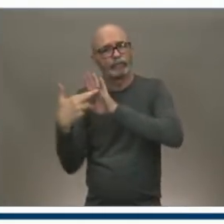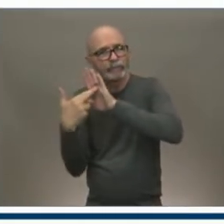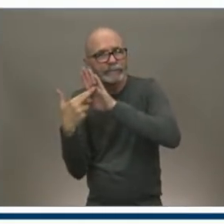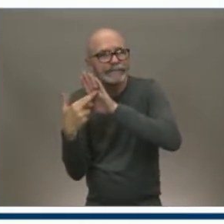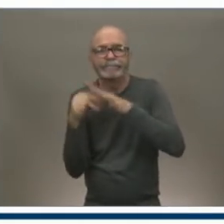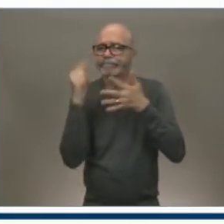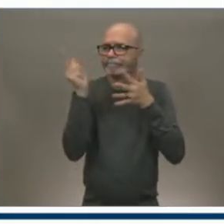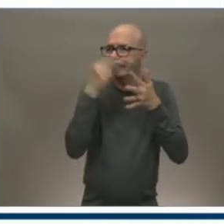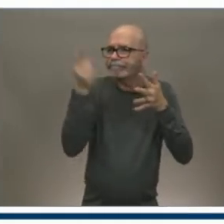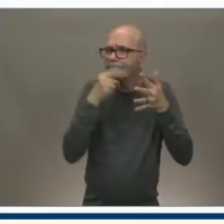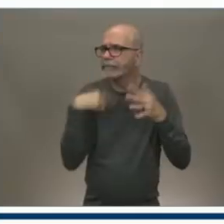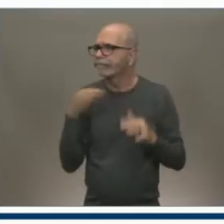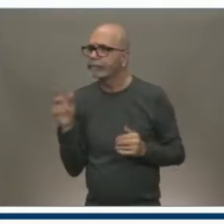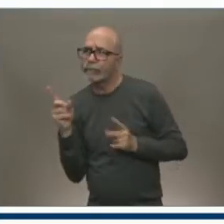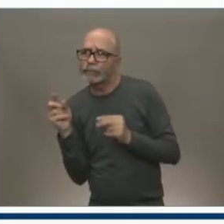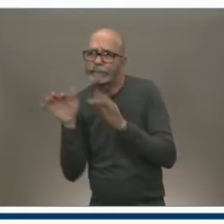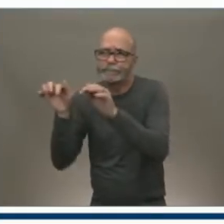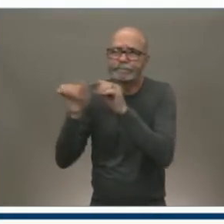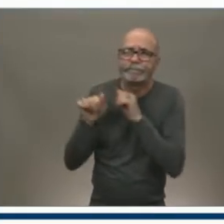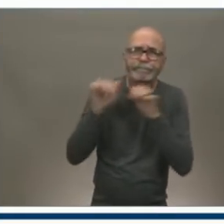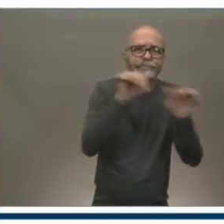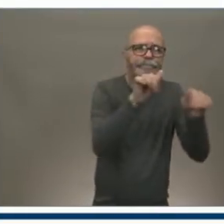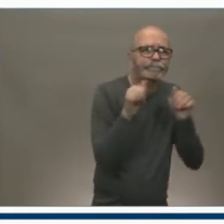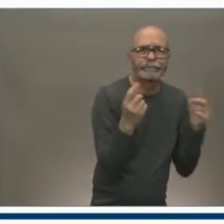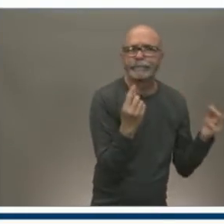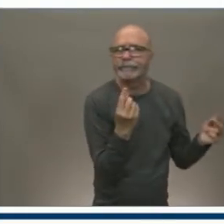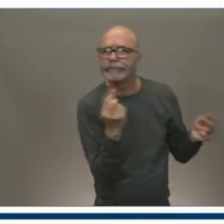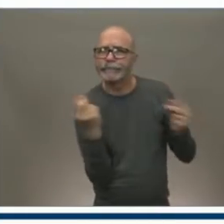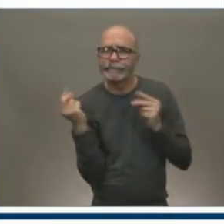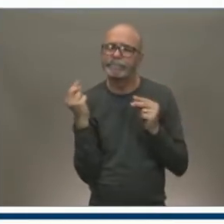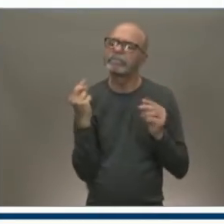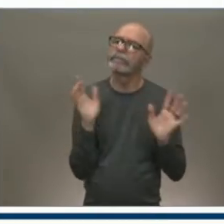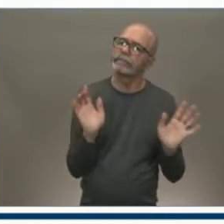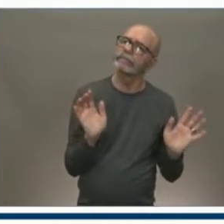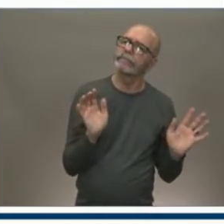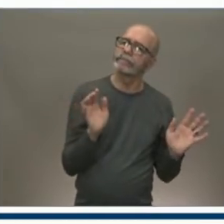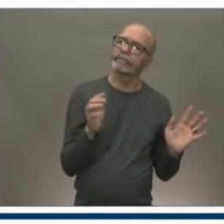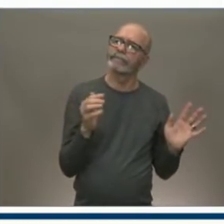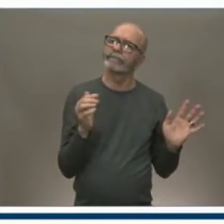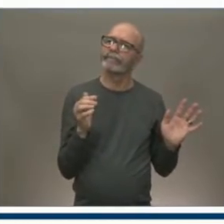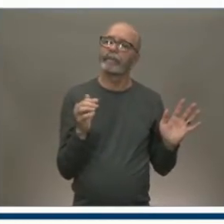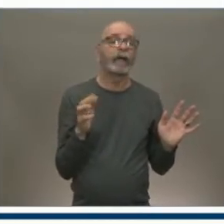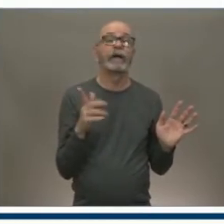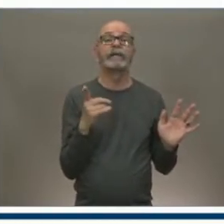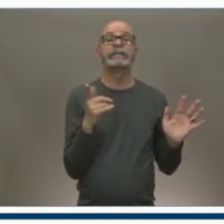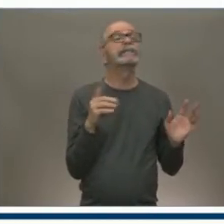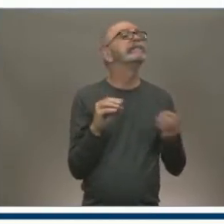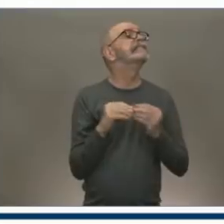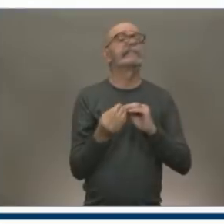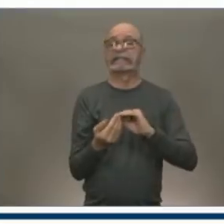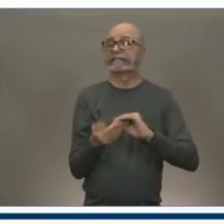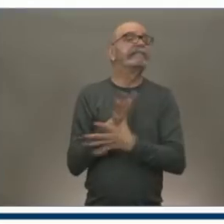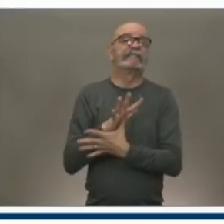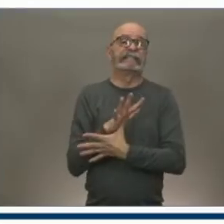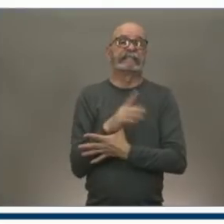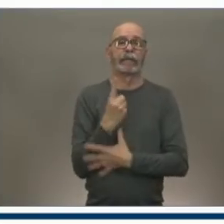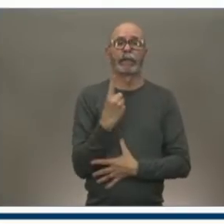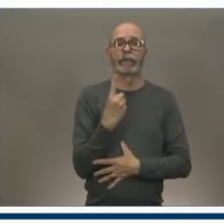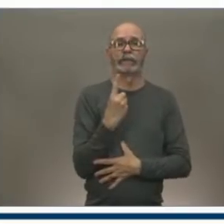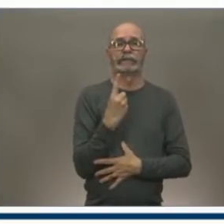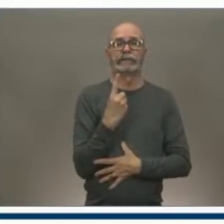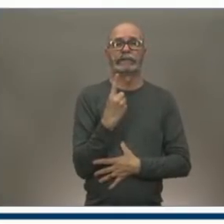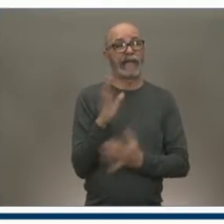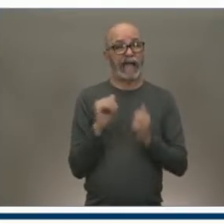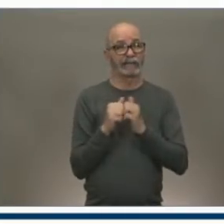move forward. But we will continue to follow, our number one focus, quite frankly, will continue to make sure that we deal with this virus, and public health